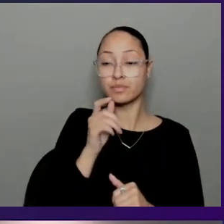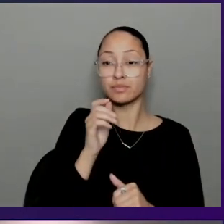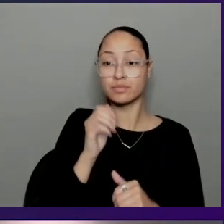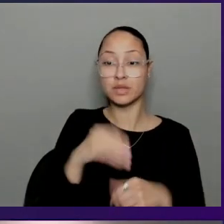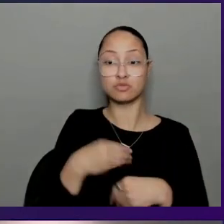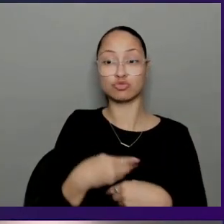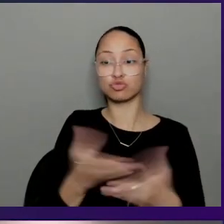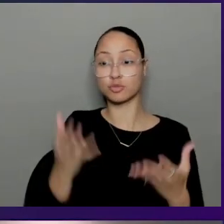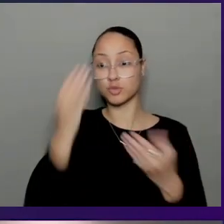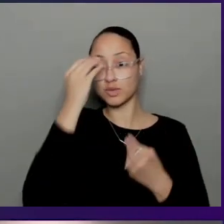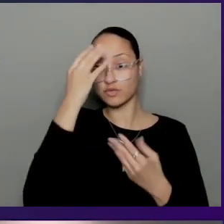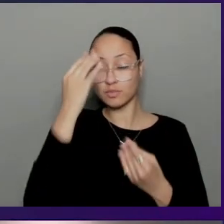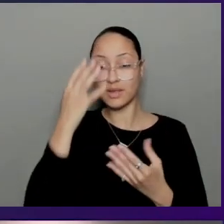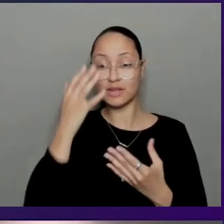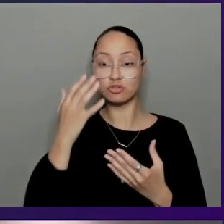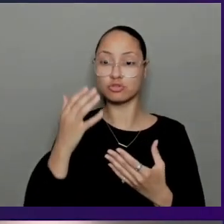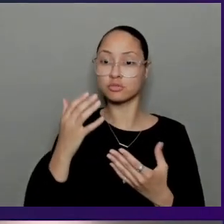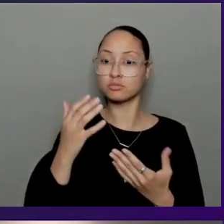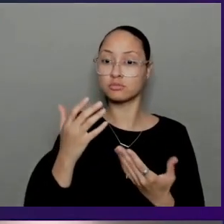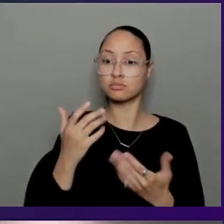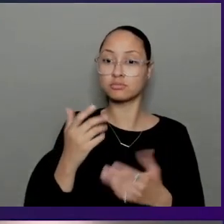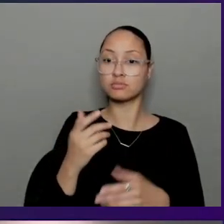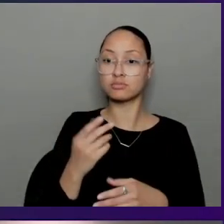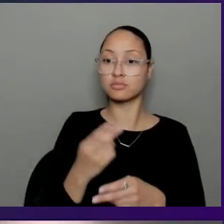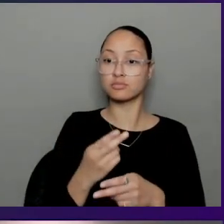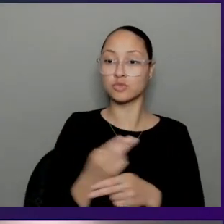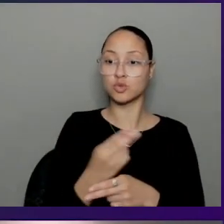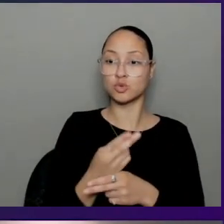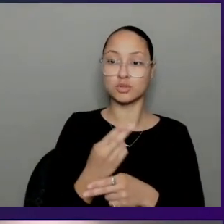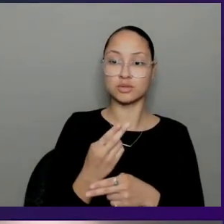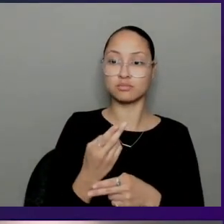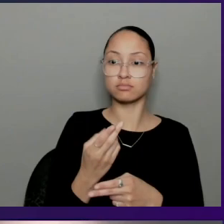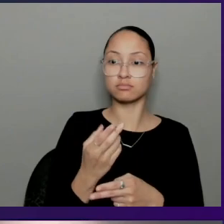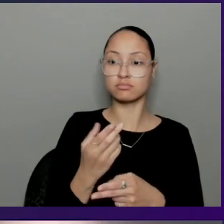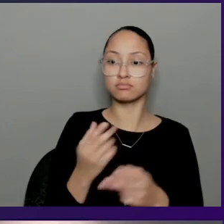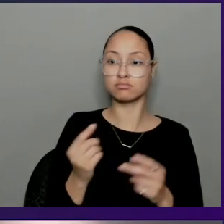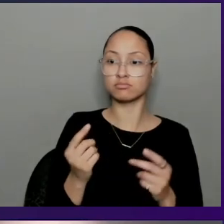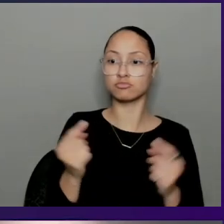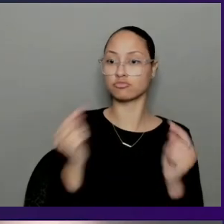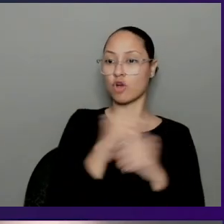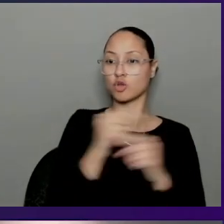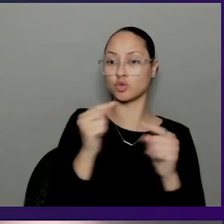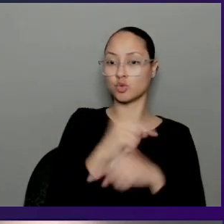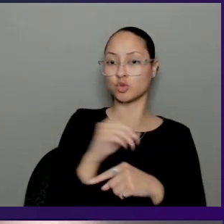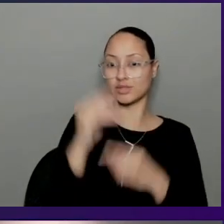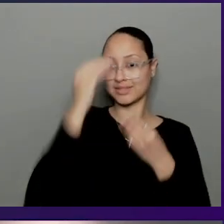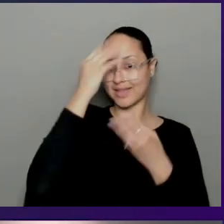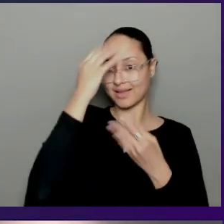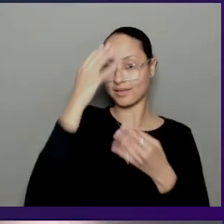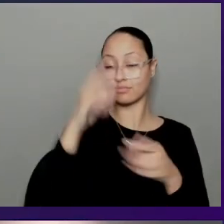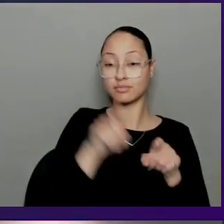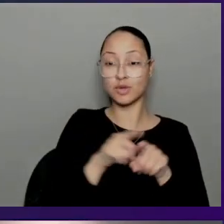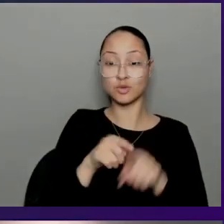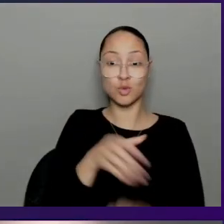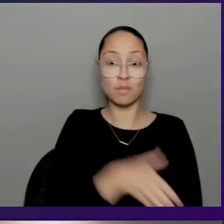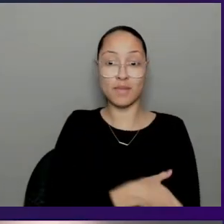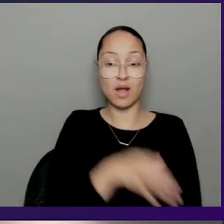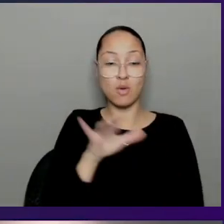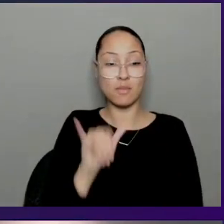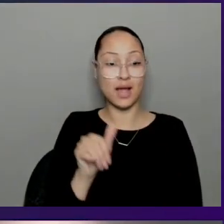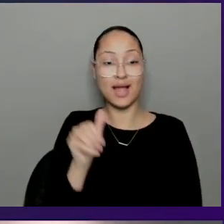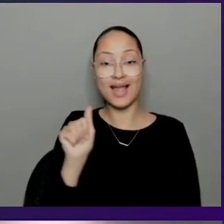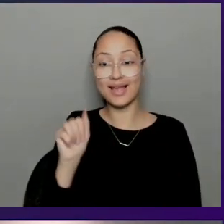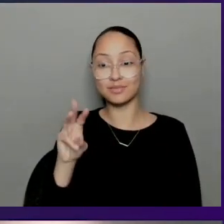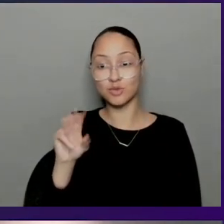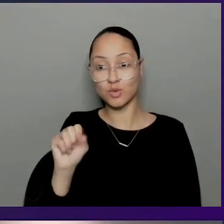working with local-only data. It also is powered by AWS AppSync and DynamoDB behind the scenes.